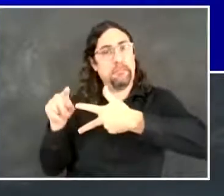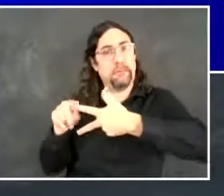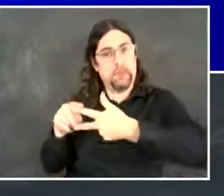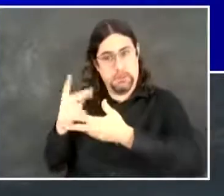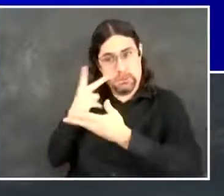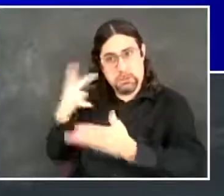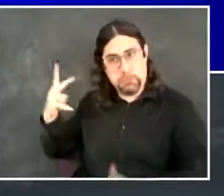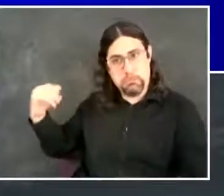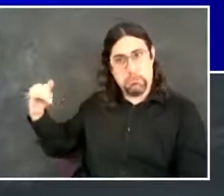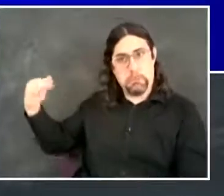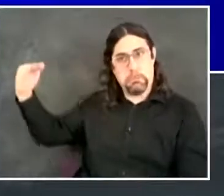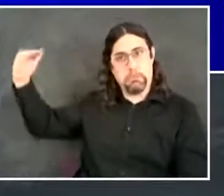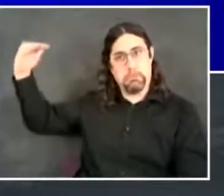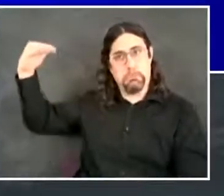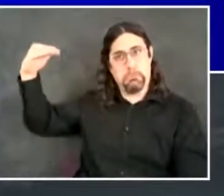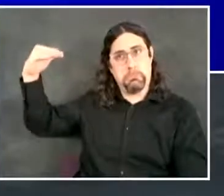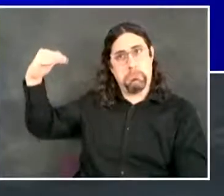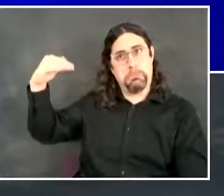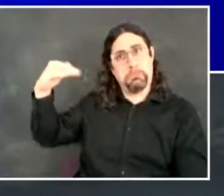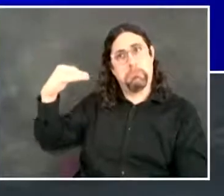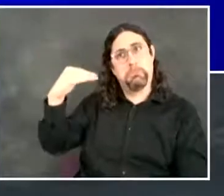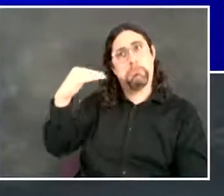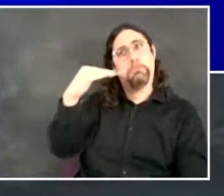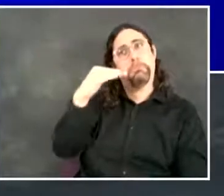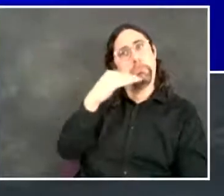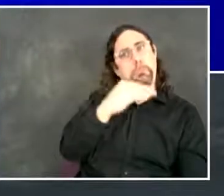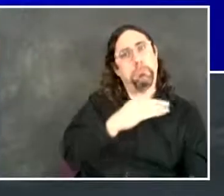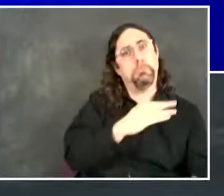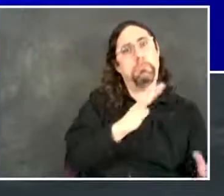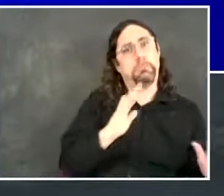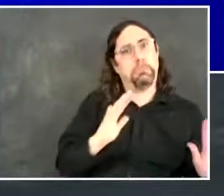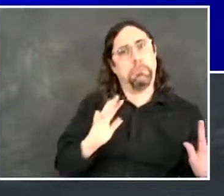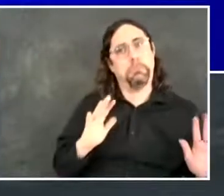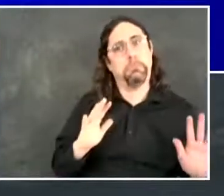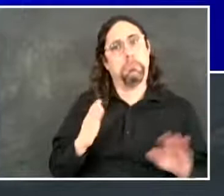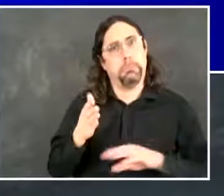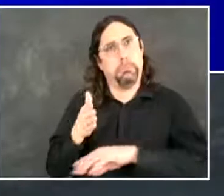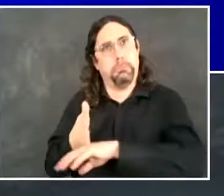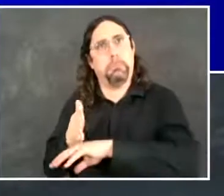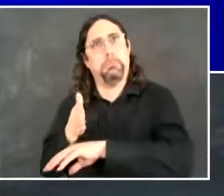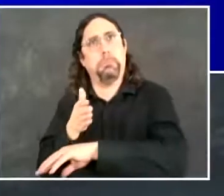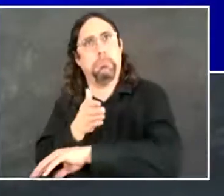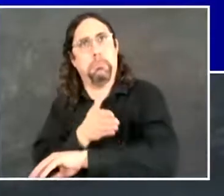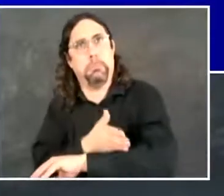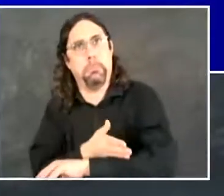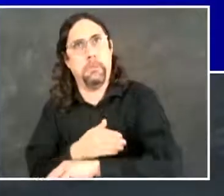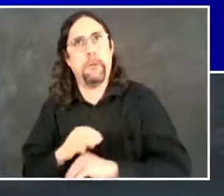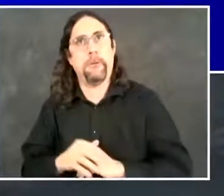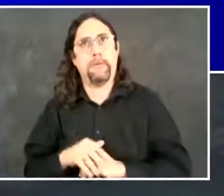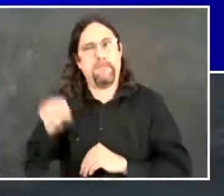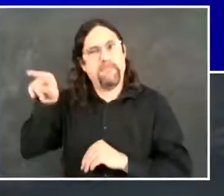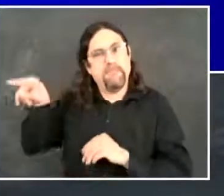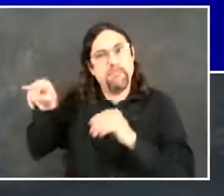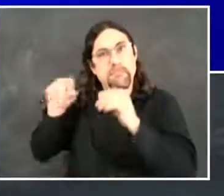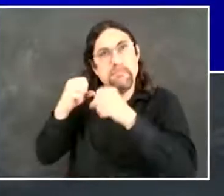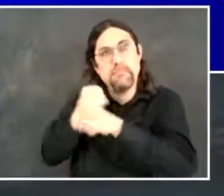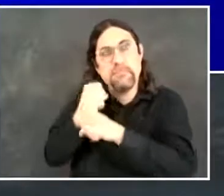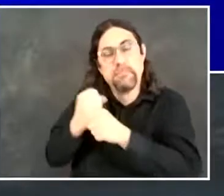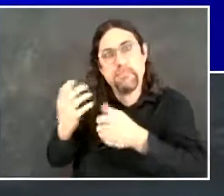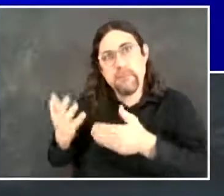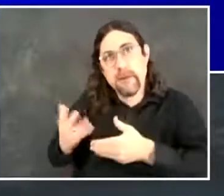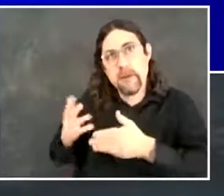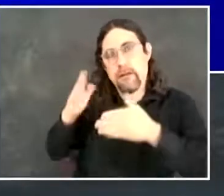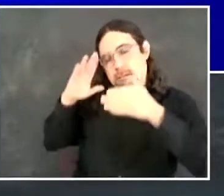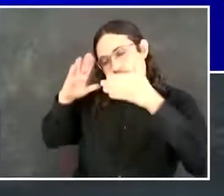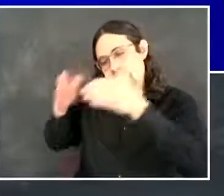And it tells us that our public hospitals, which have borne the brunt of this crisis, are still experiencing a lot of strain. And we need to get to the